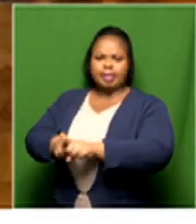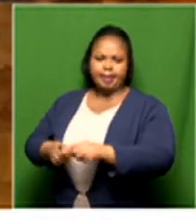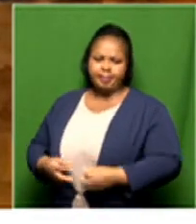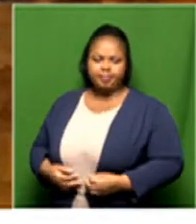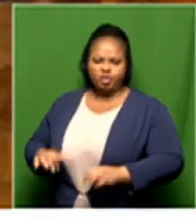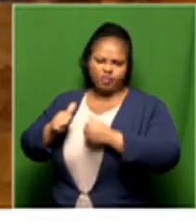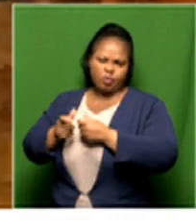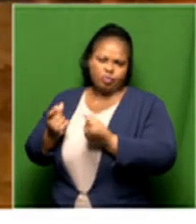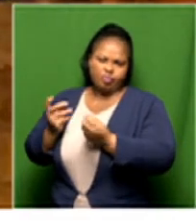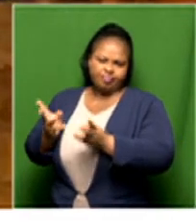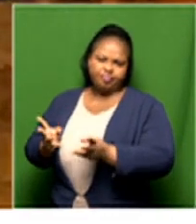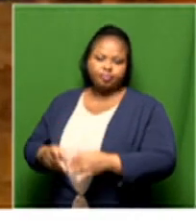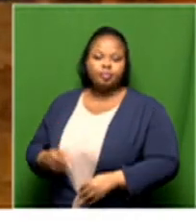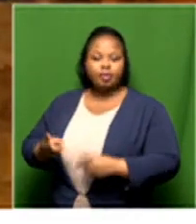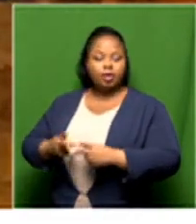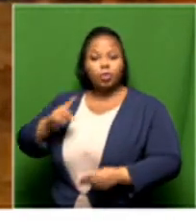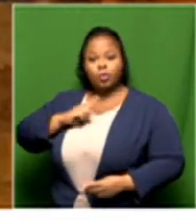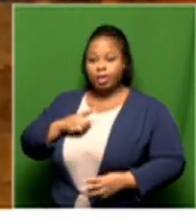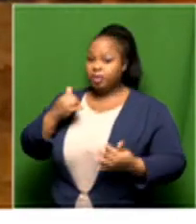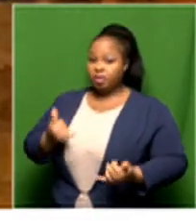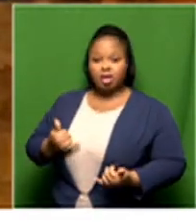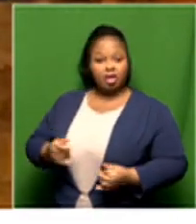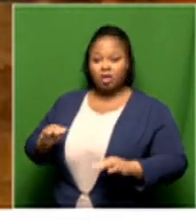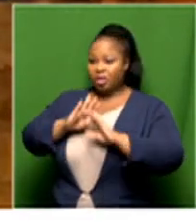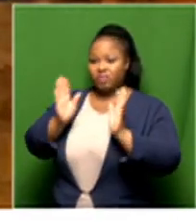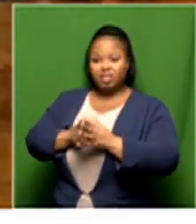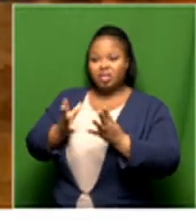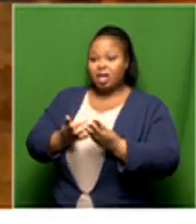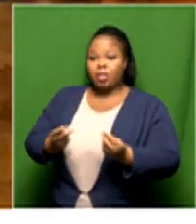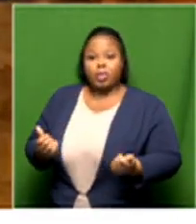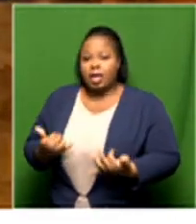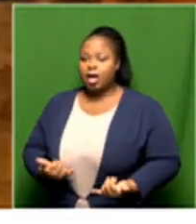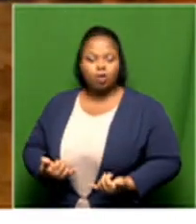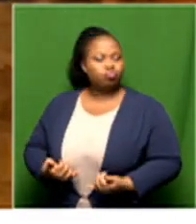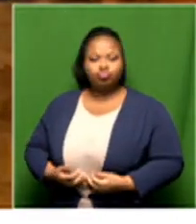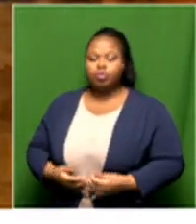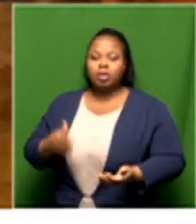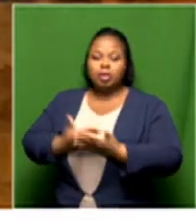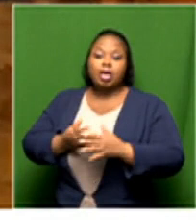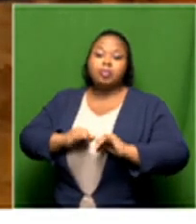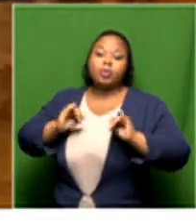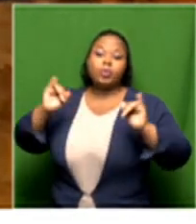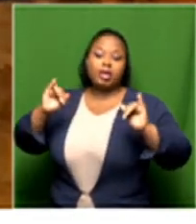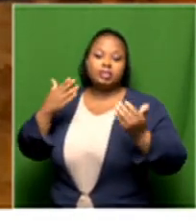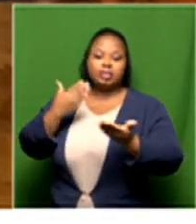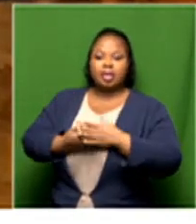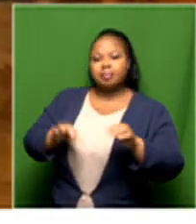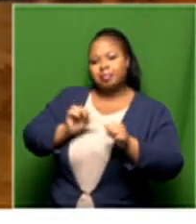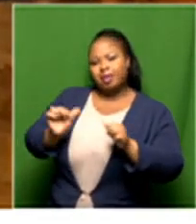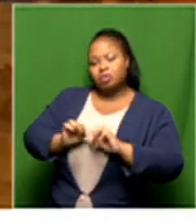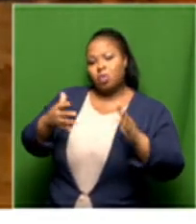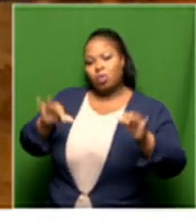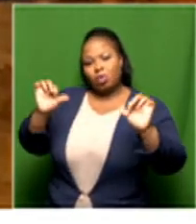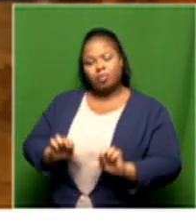a similar trend, because obviously this thing is not going to go away for some time. It may get worse, it may get better, it may come back